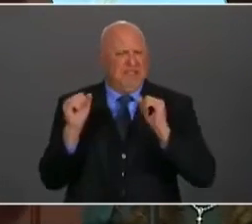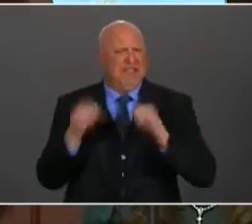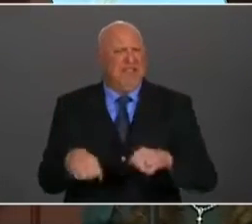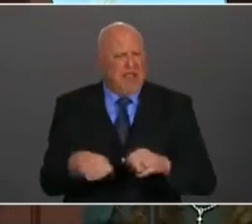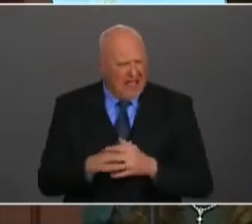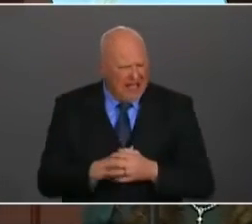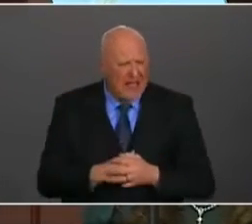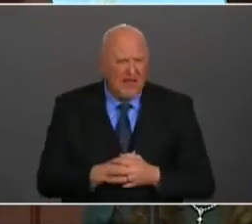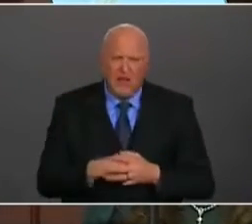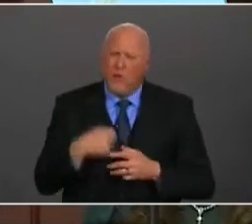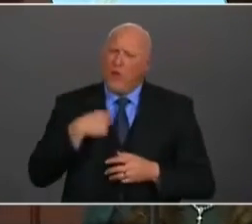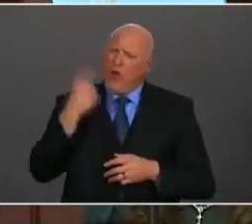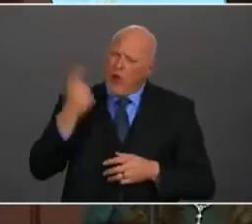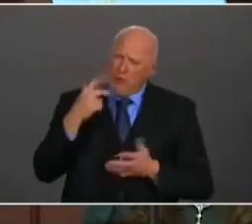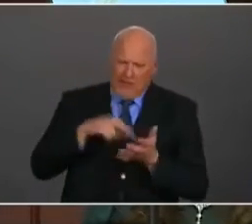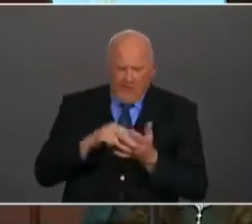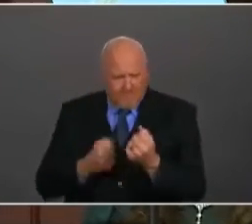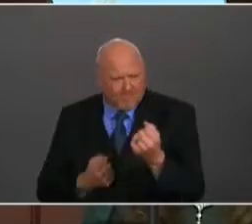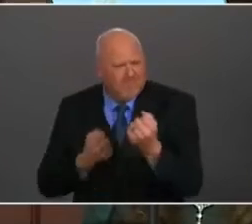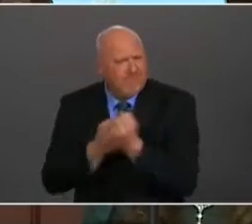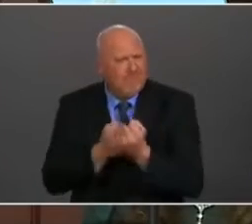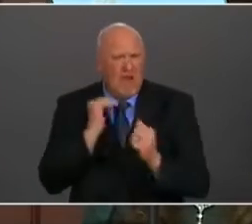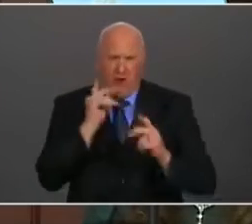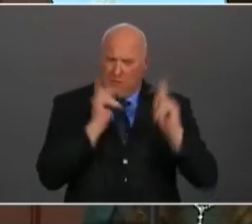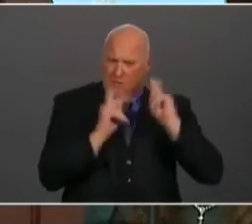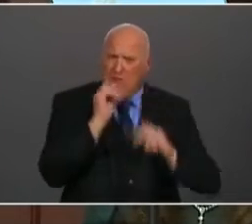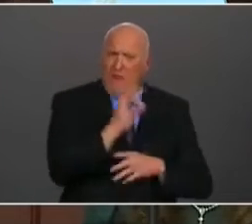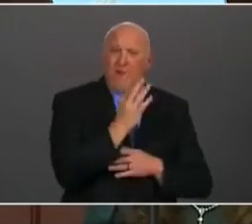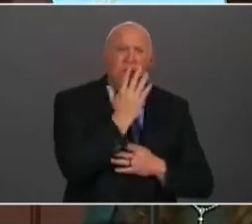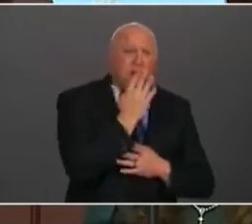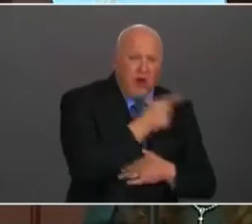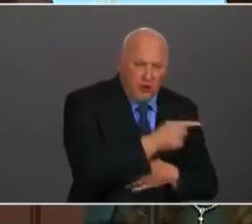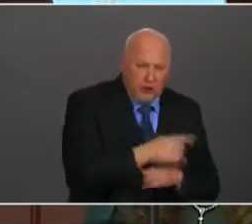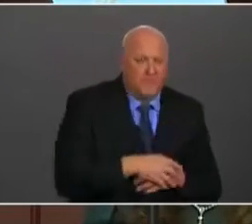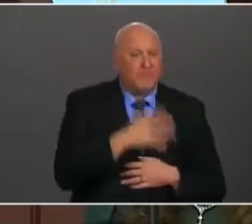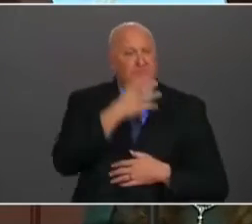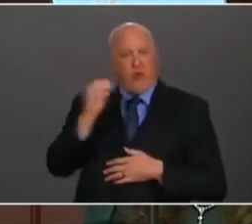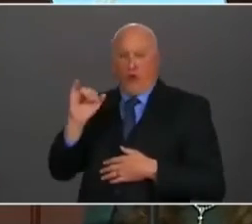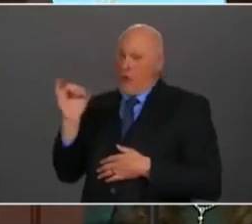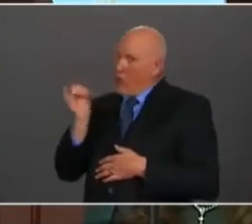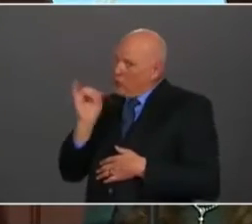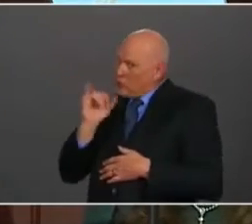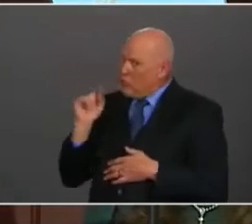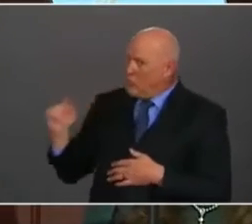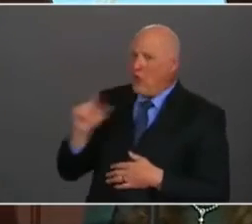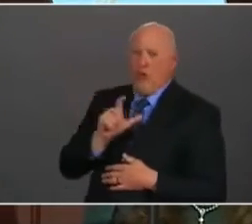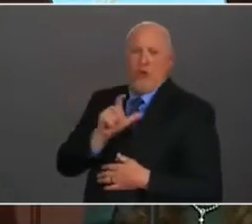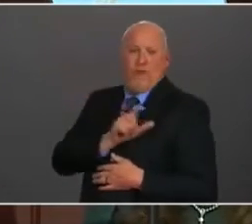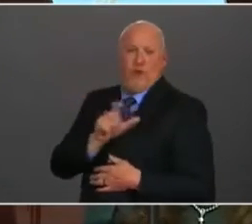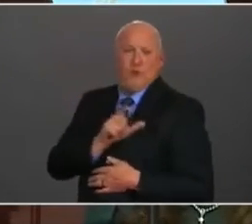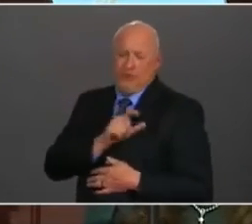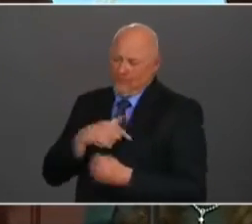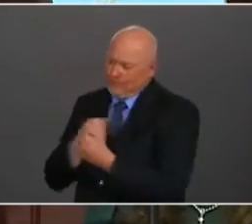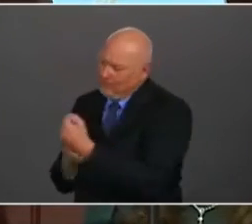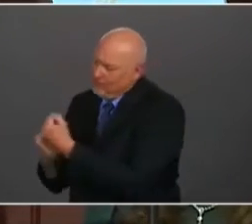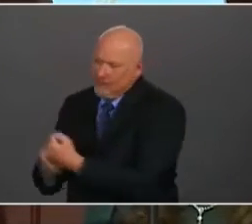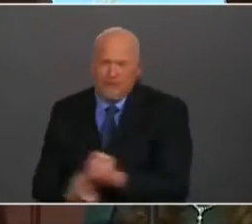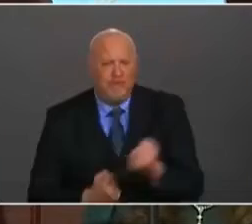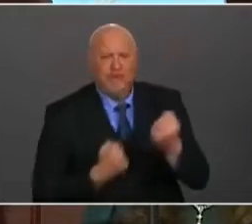people in law enforcement. So let's not be distracted for a second by cynics who fail to appreciate the Utah